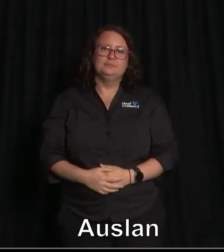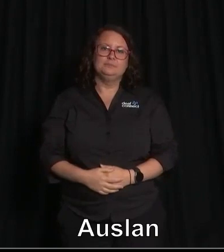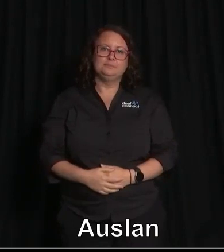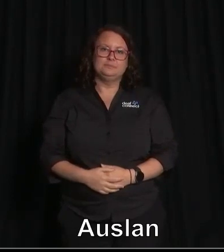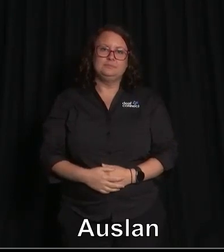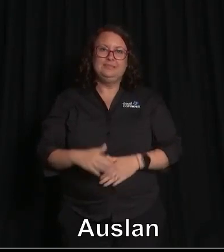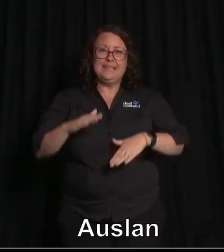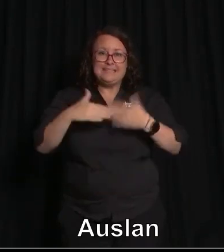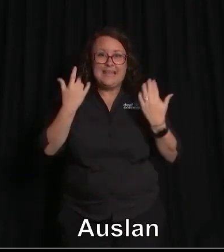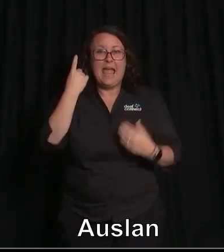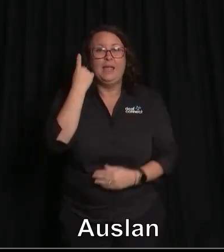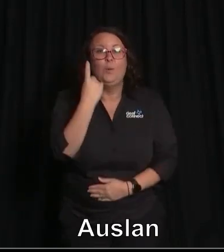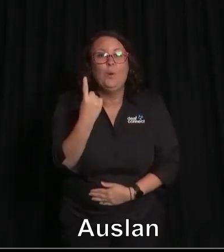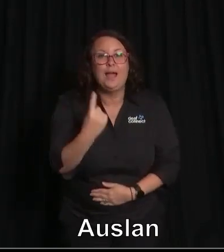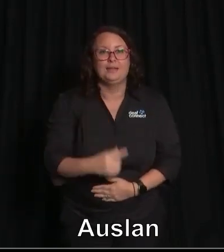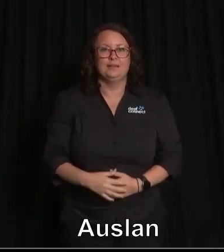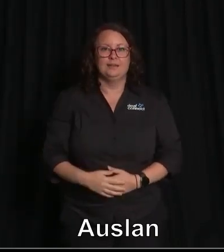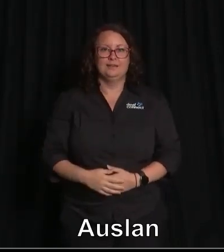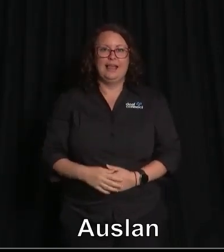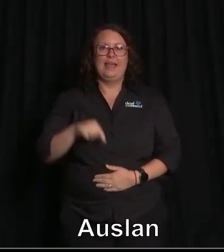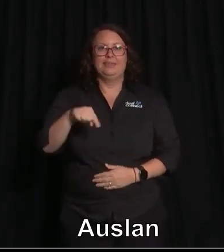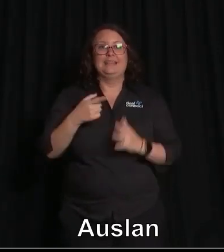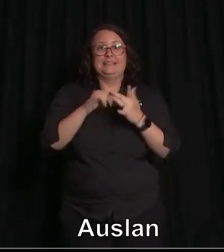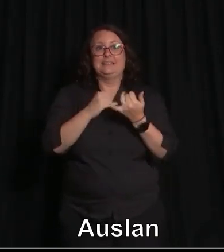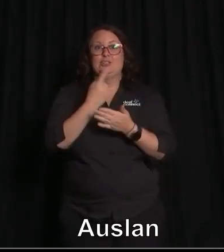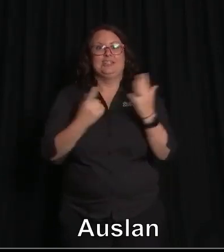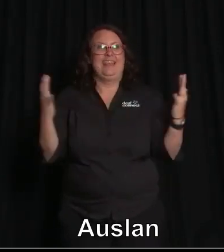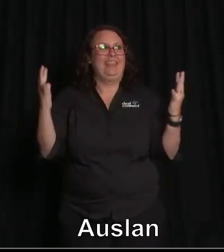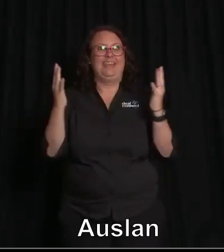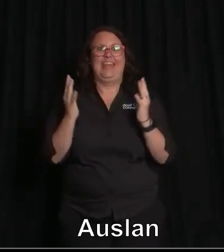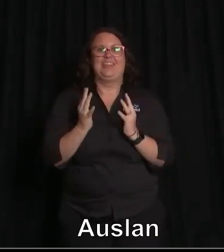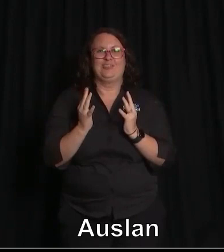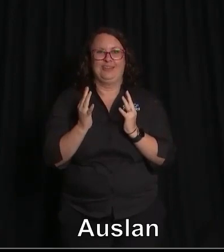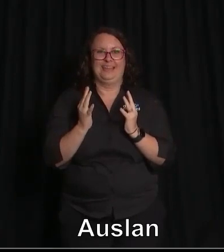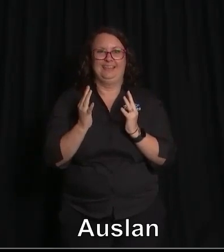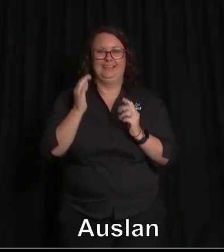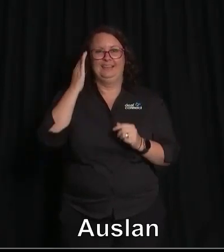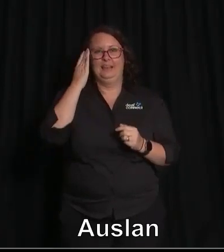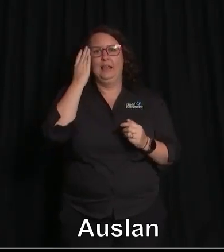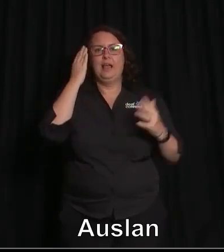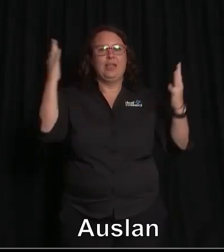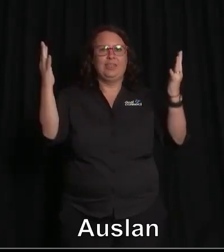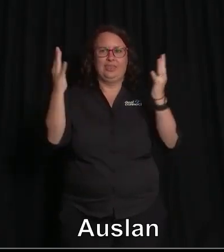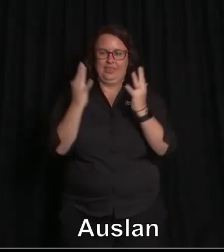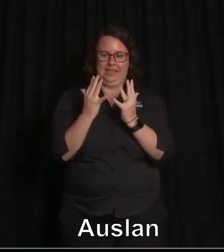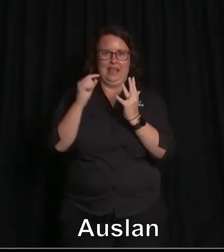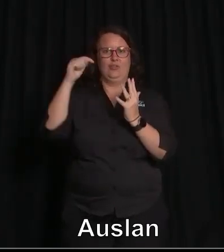This is day one. This is the gathering, you know. The gathering is the most